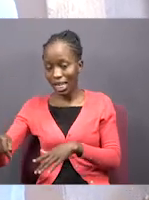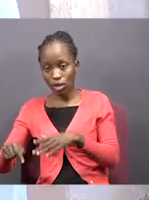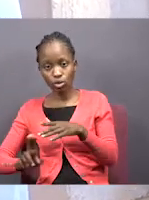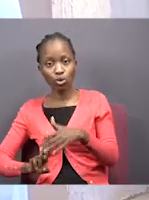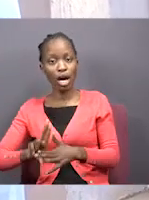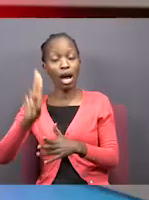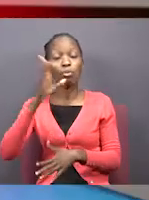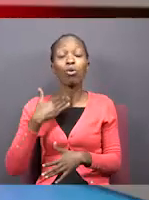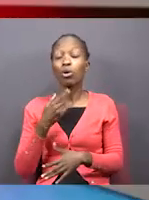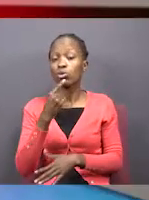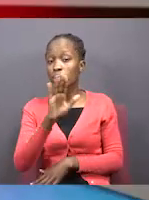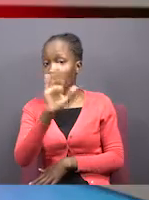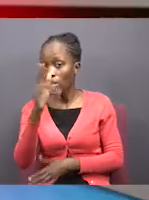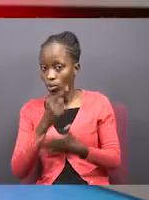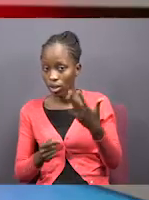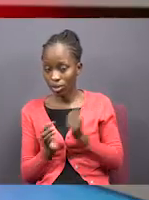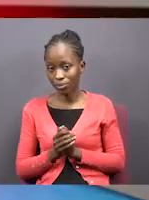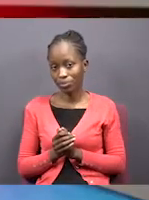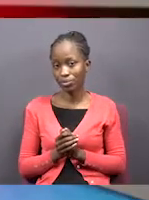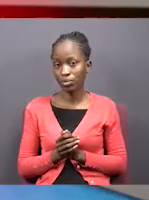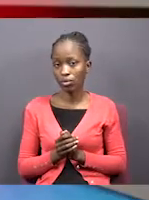Oh, I have to catch your breath.